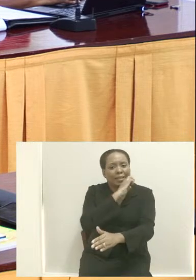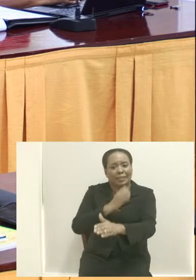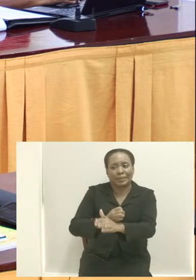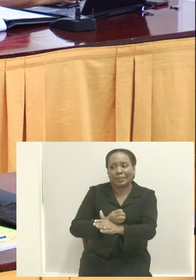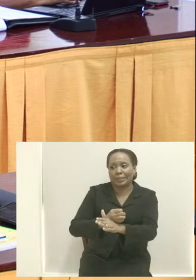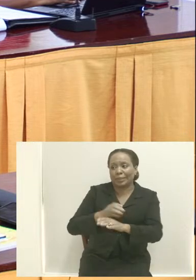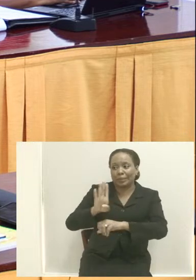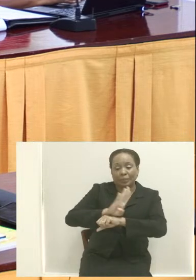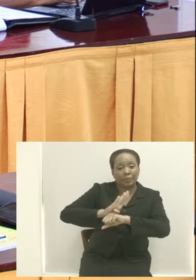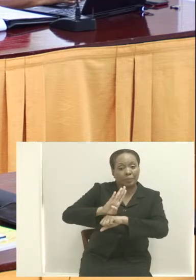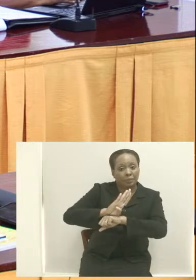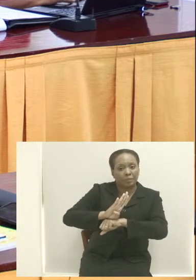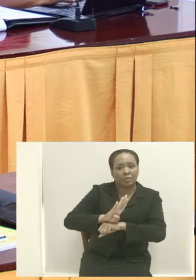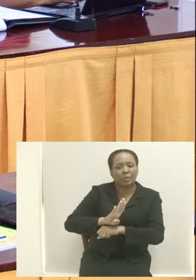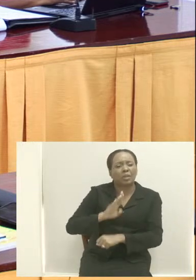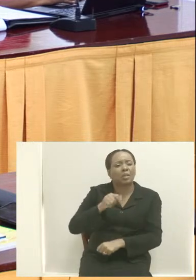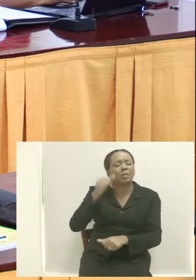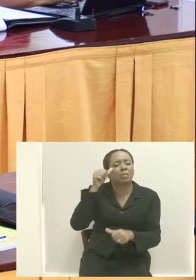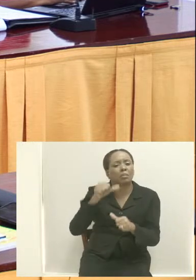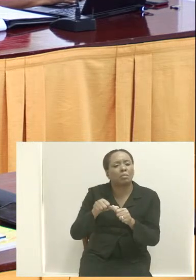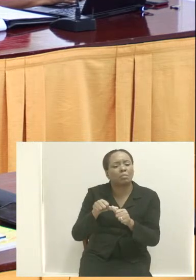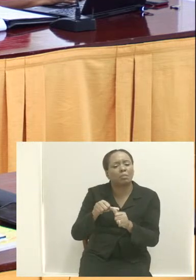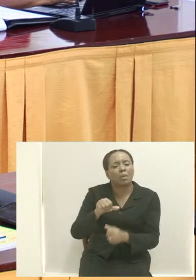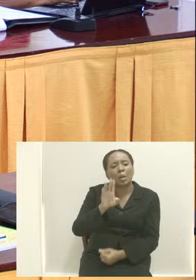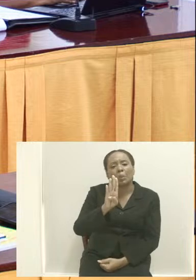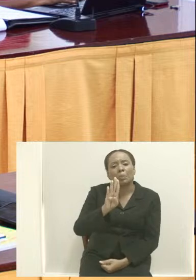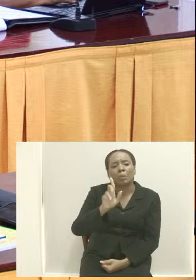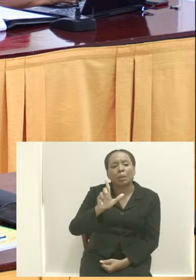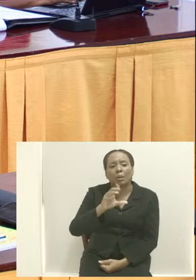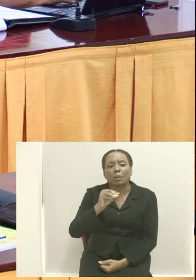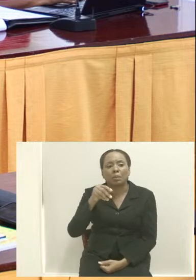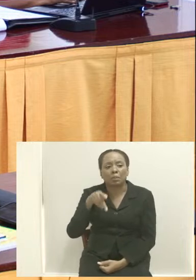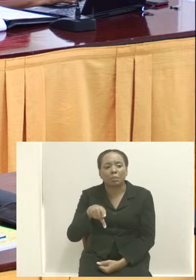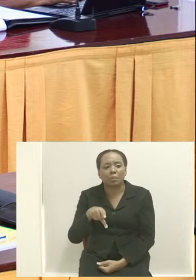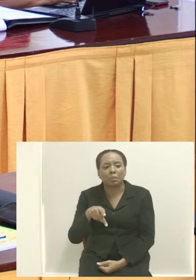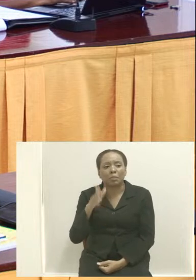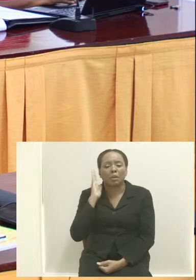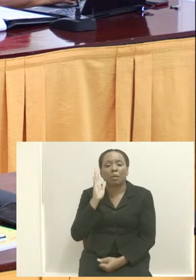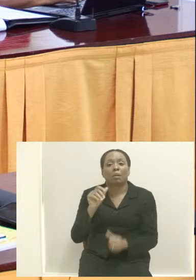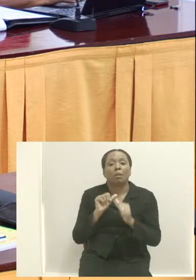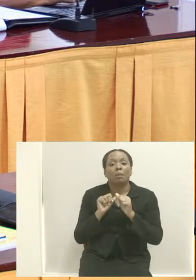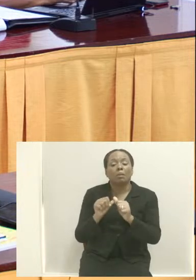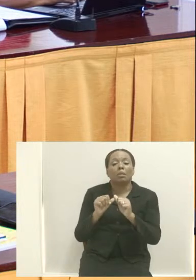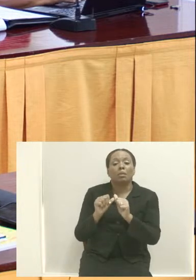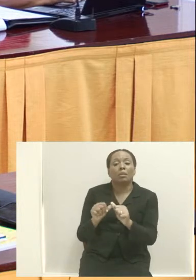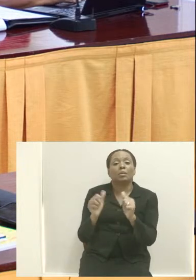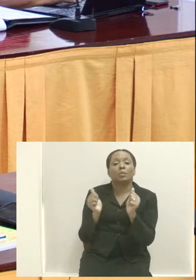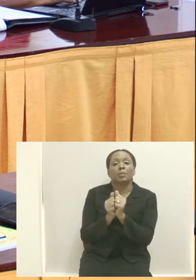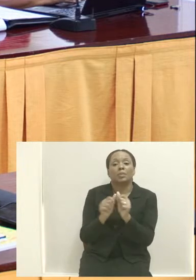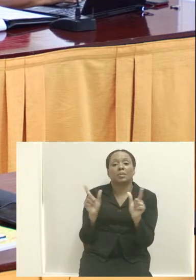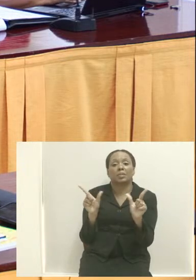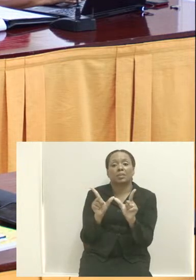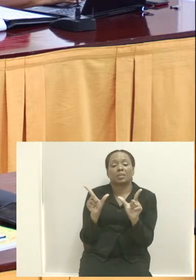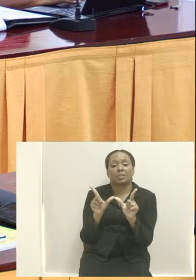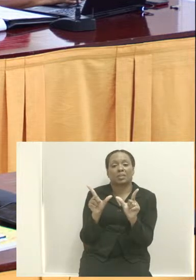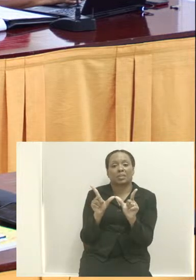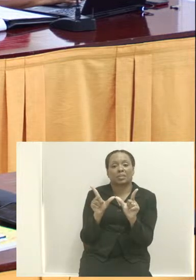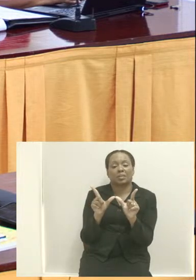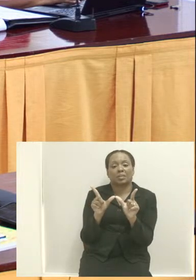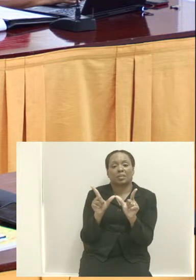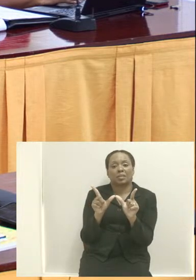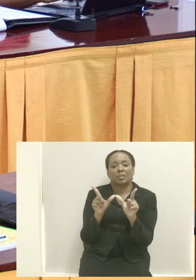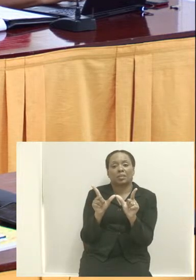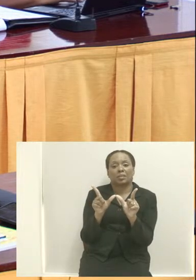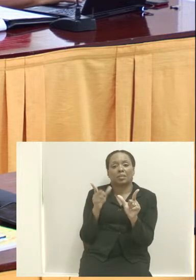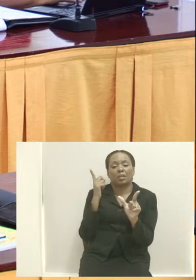will continue with its license to transmit electricity, and they will